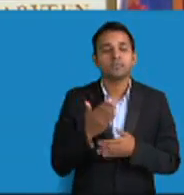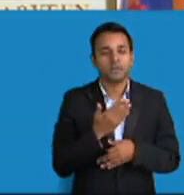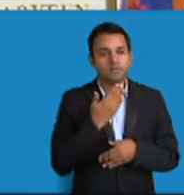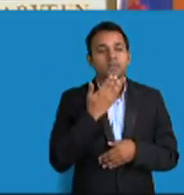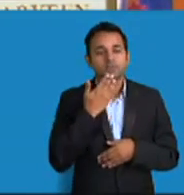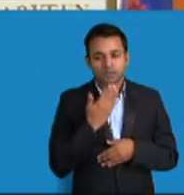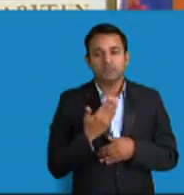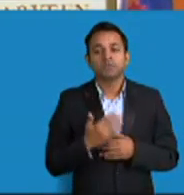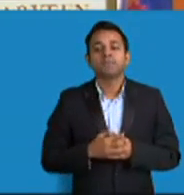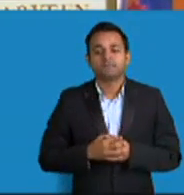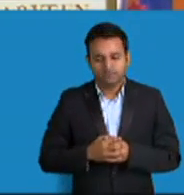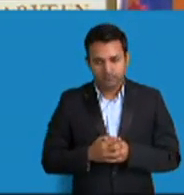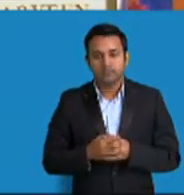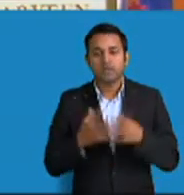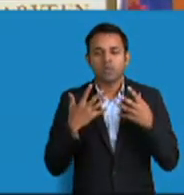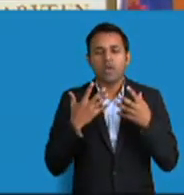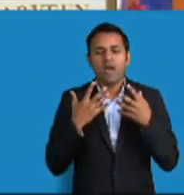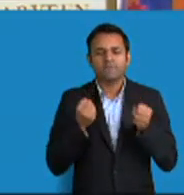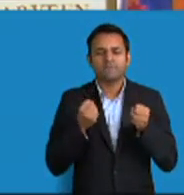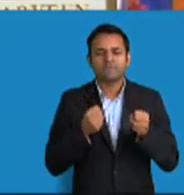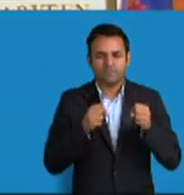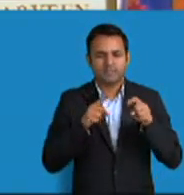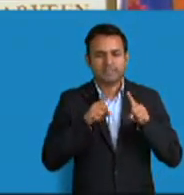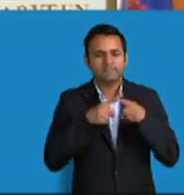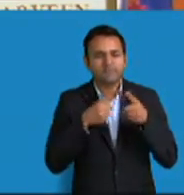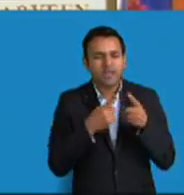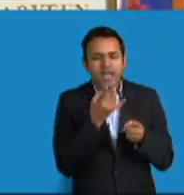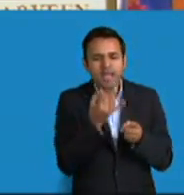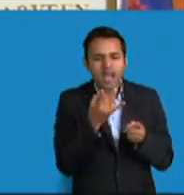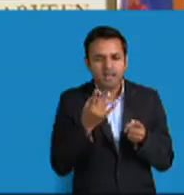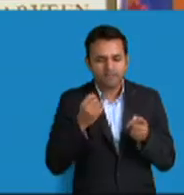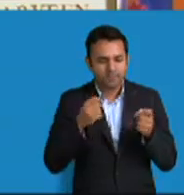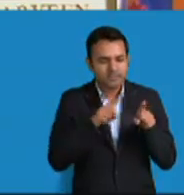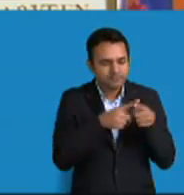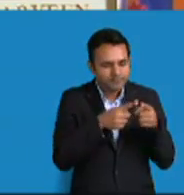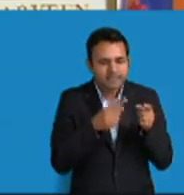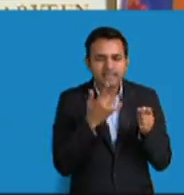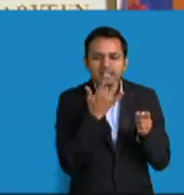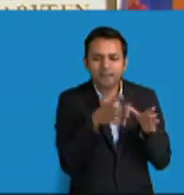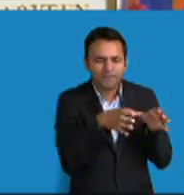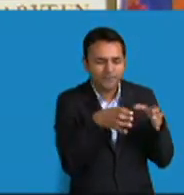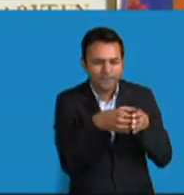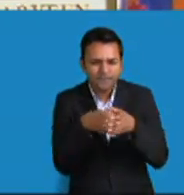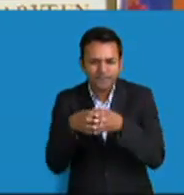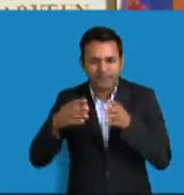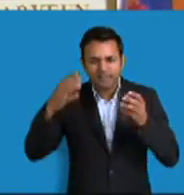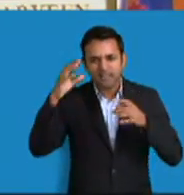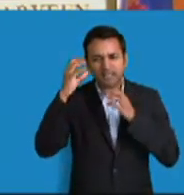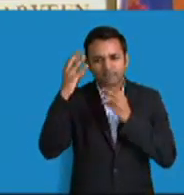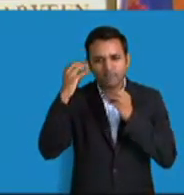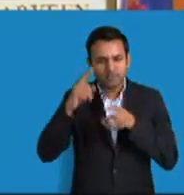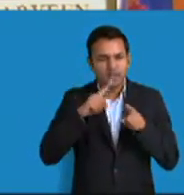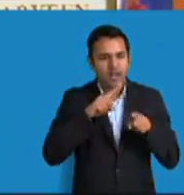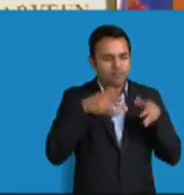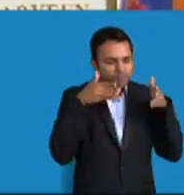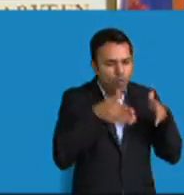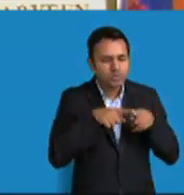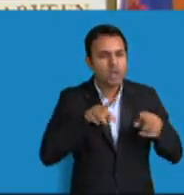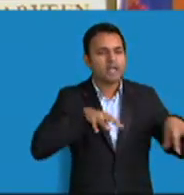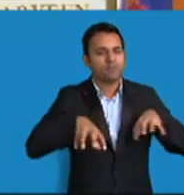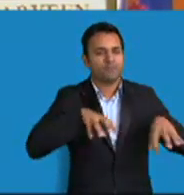of misinformation floating around about performance of school vis-a-vis relative to 2014, Madam